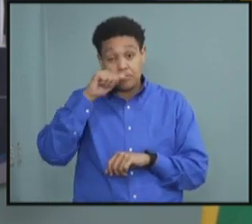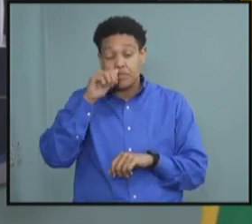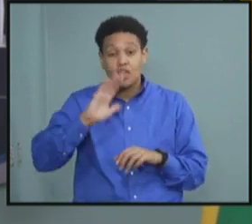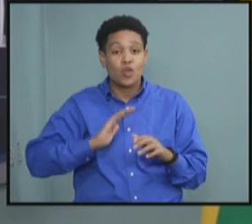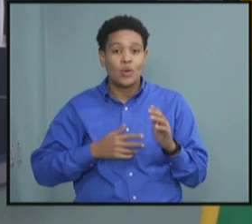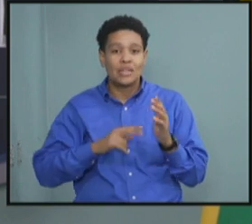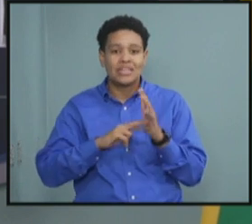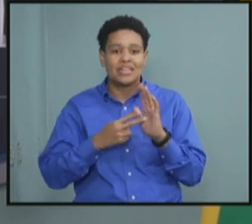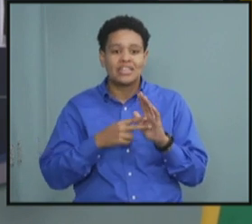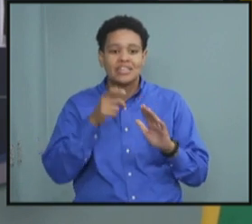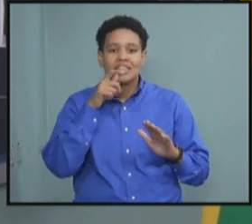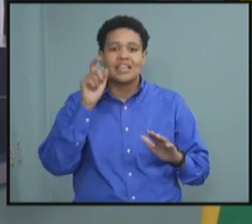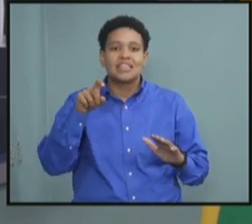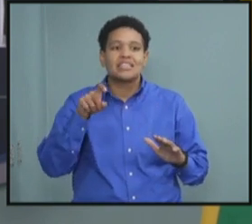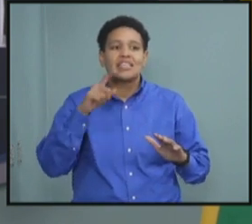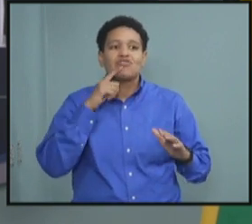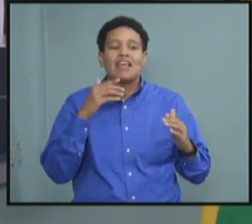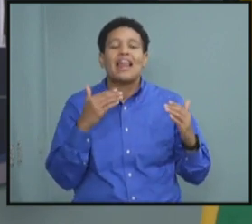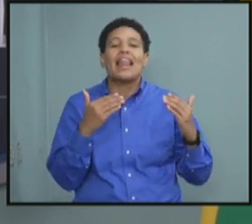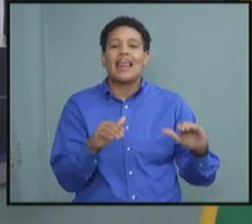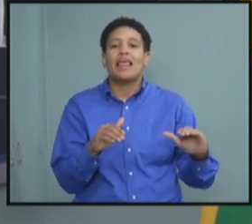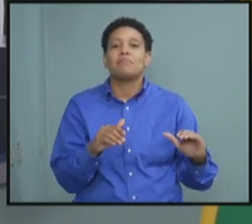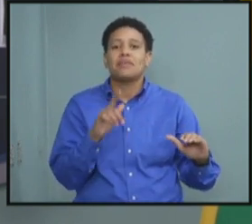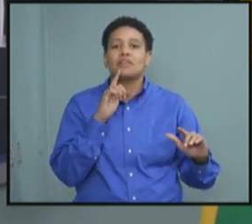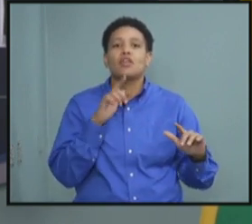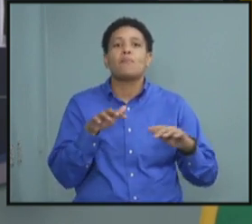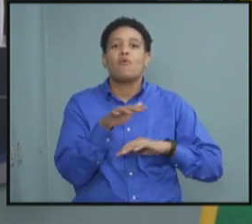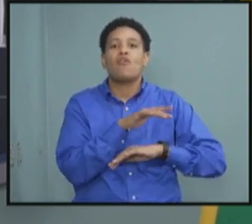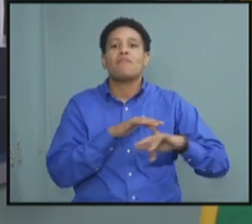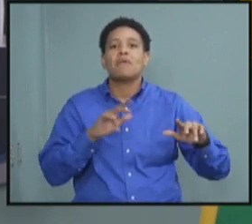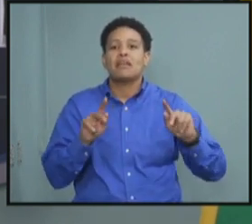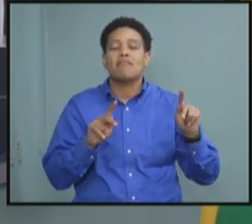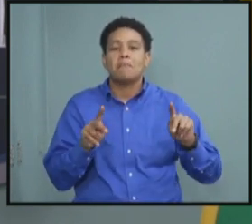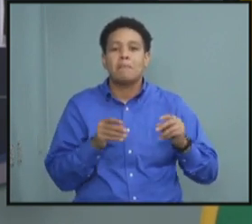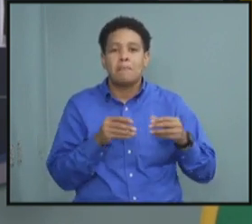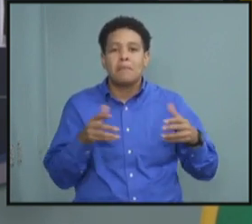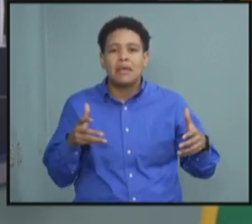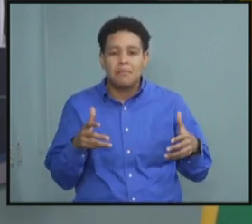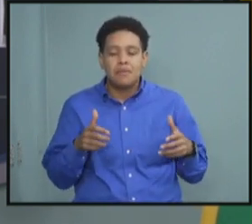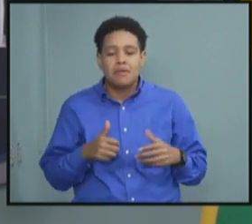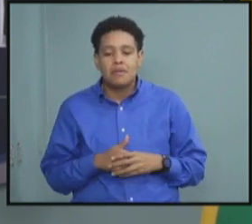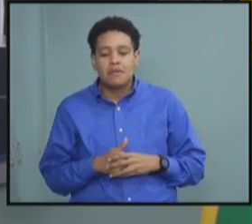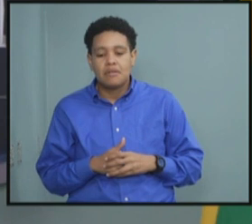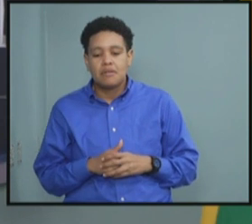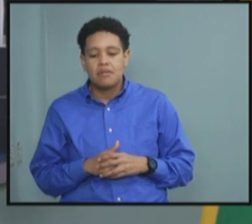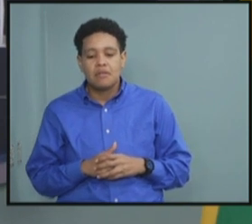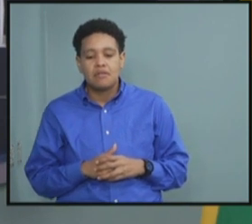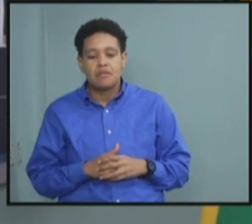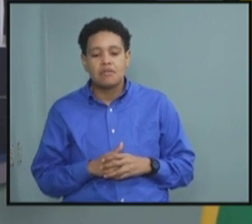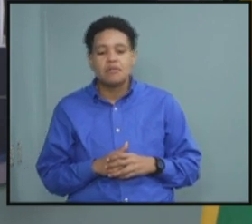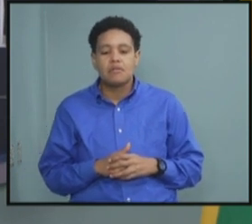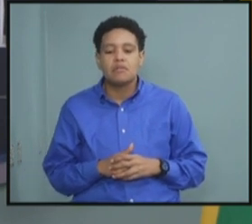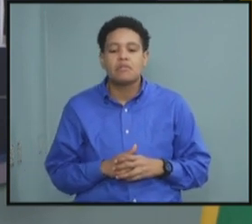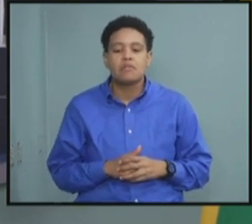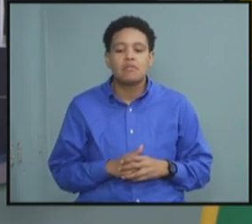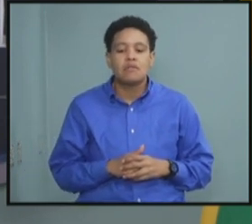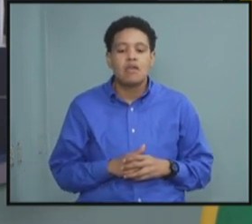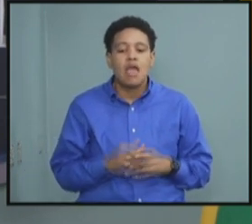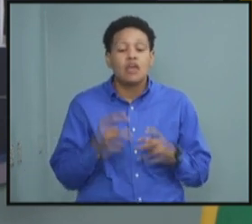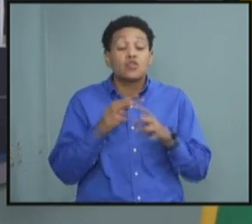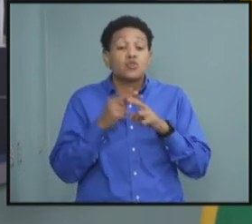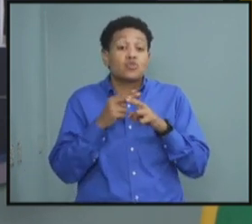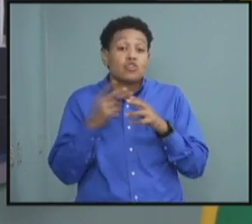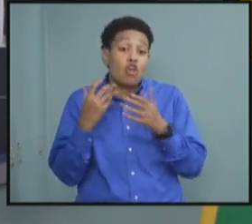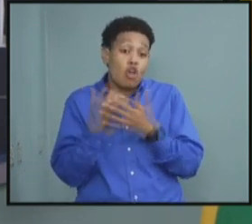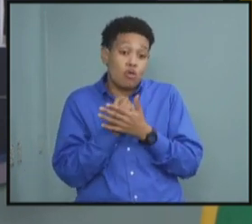to unnecessarily limit the movement of the population. So as soon as the